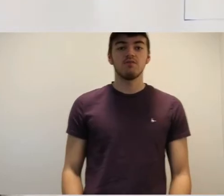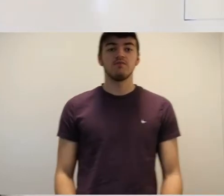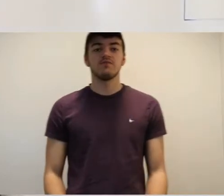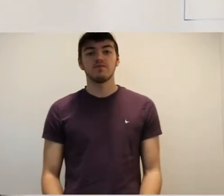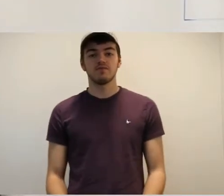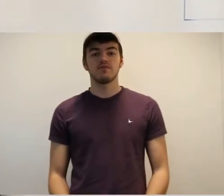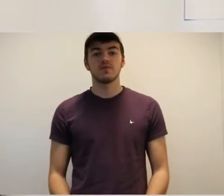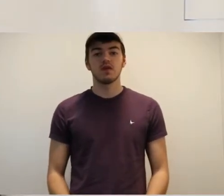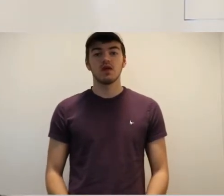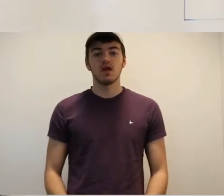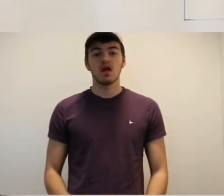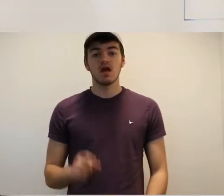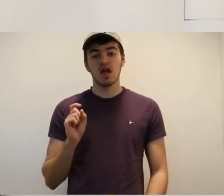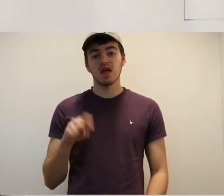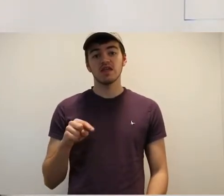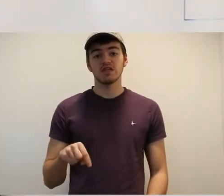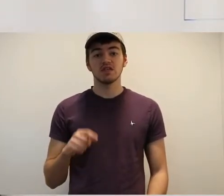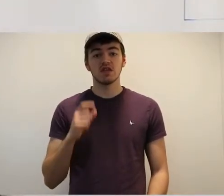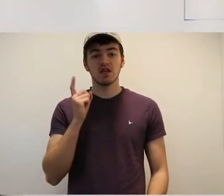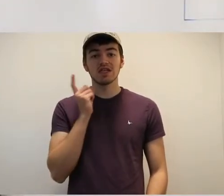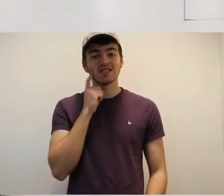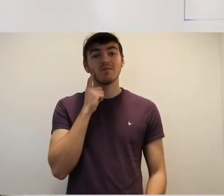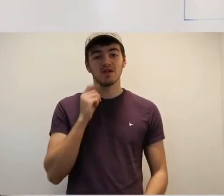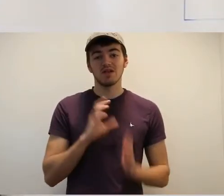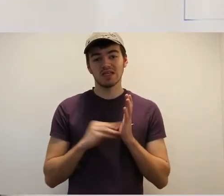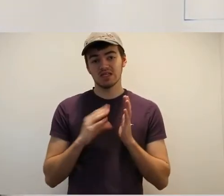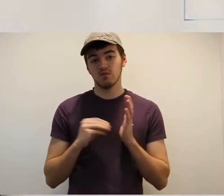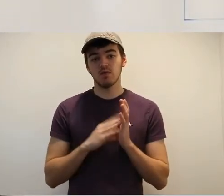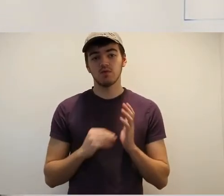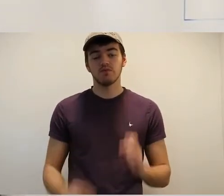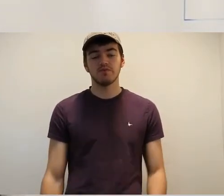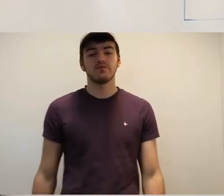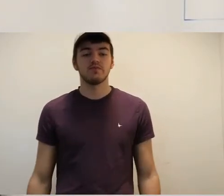apply golden ratios to real-world investment,